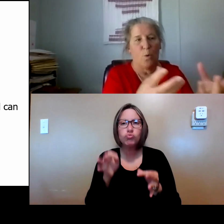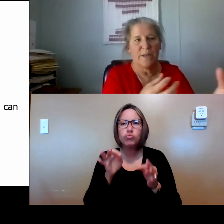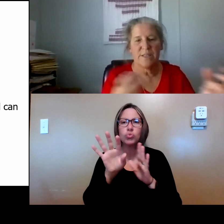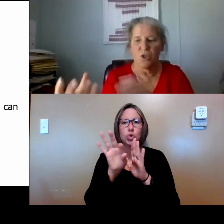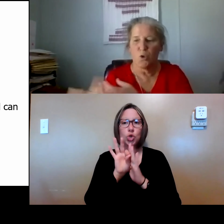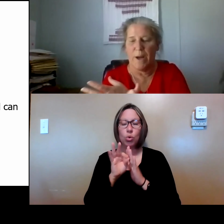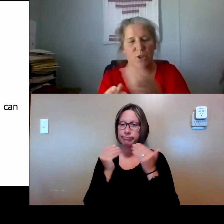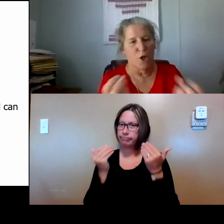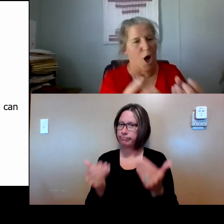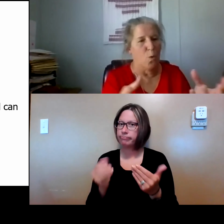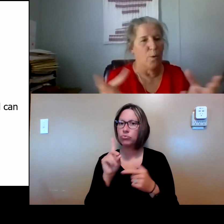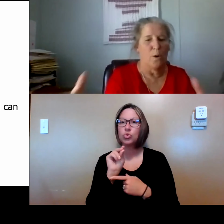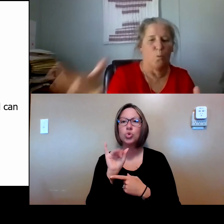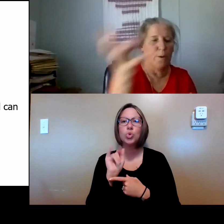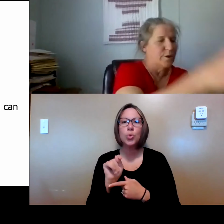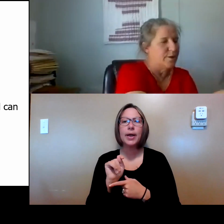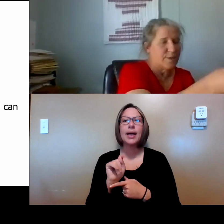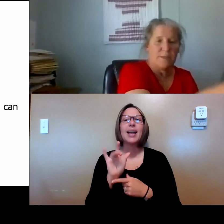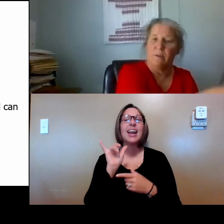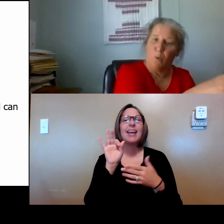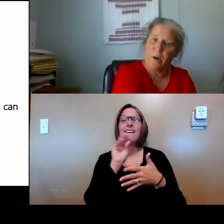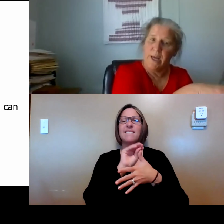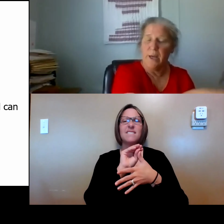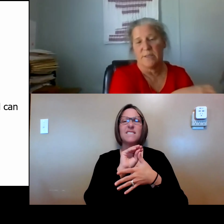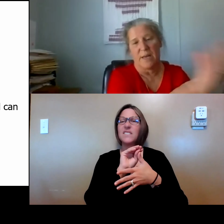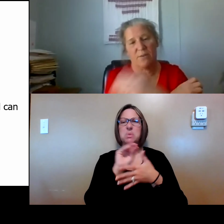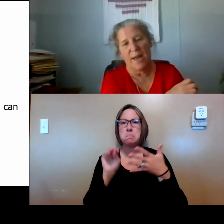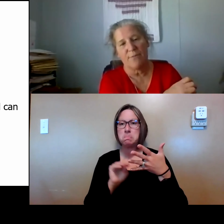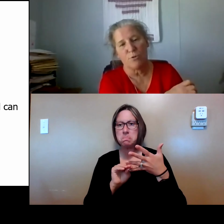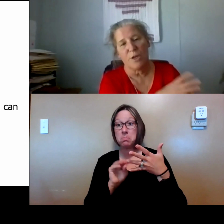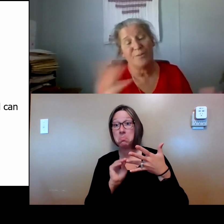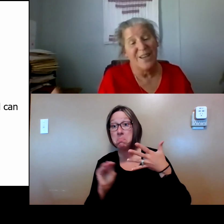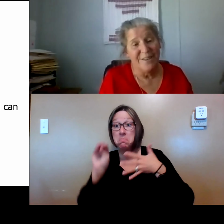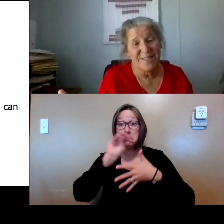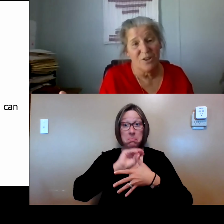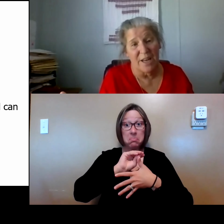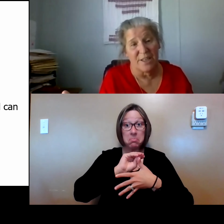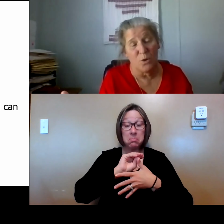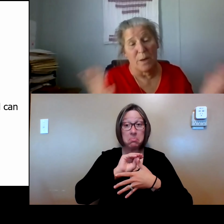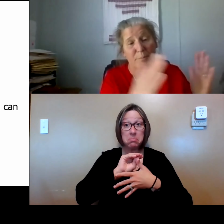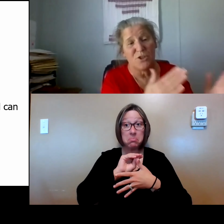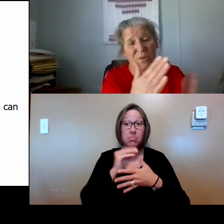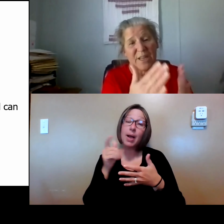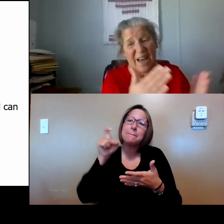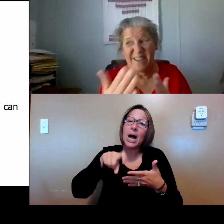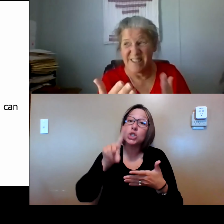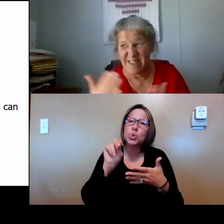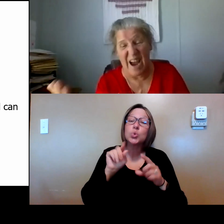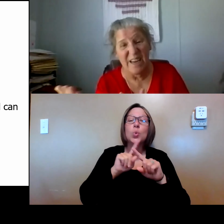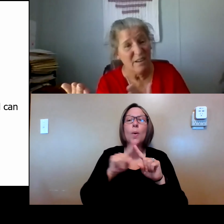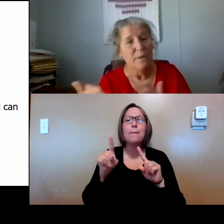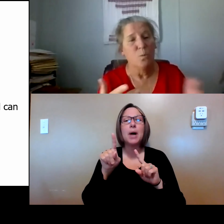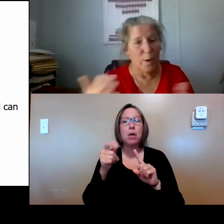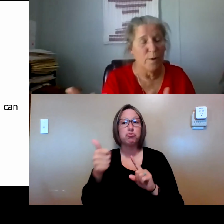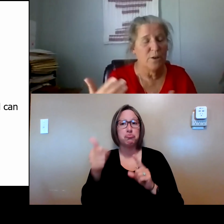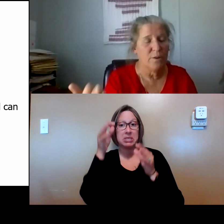If we wanted to switch, oh, we want to do this in the morning instead of the afternoon, still got to do it, but you can kind of